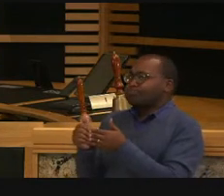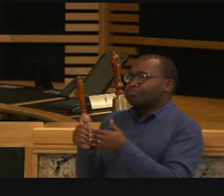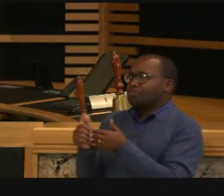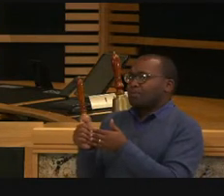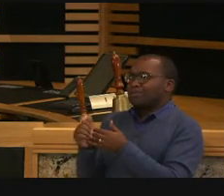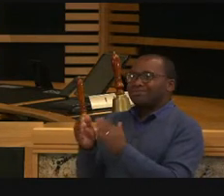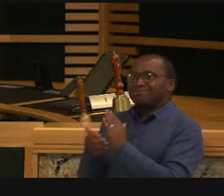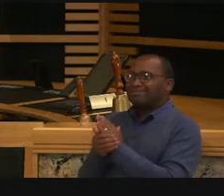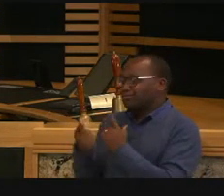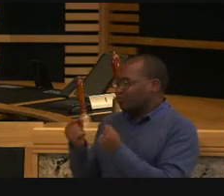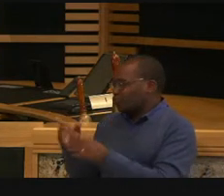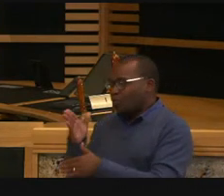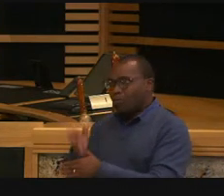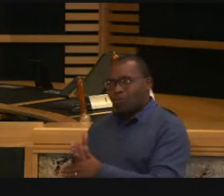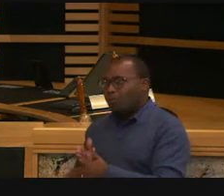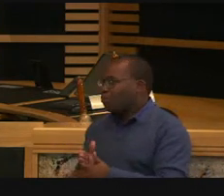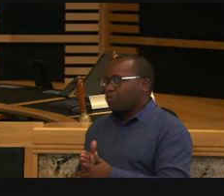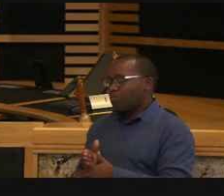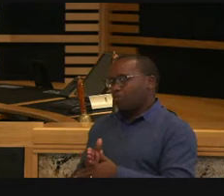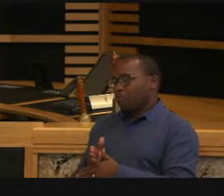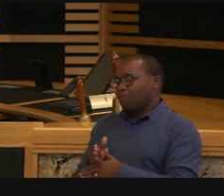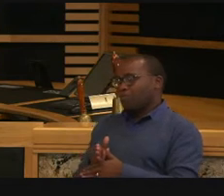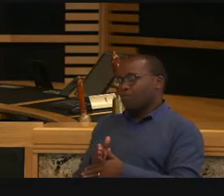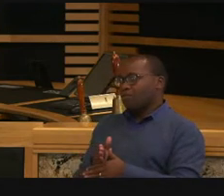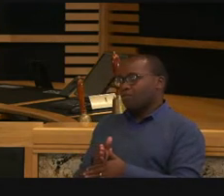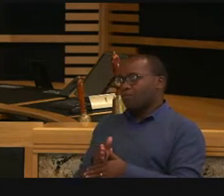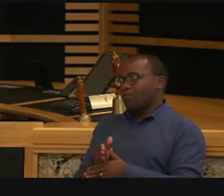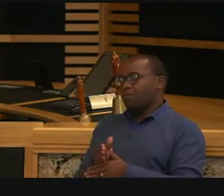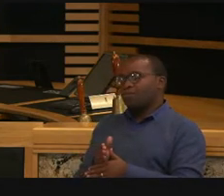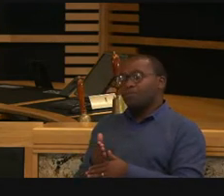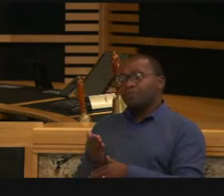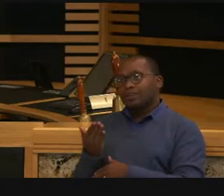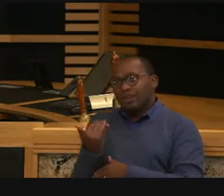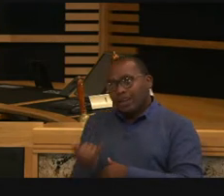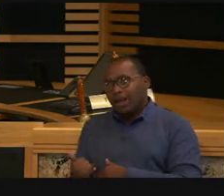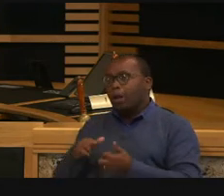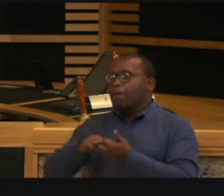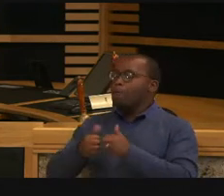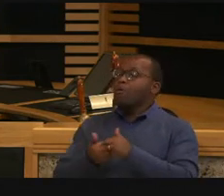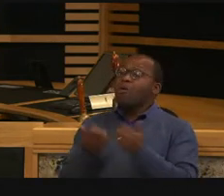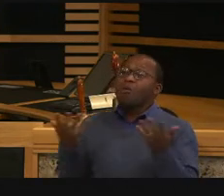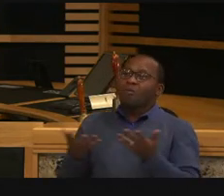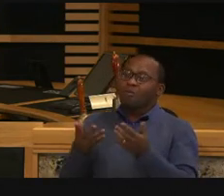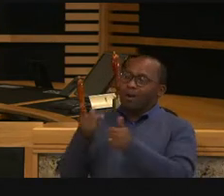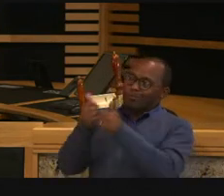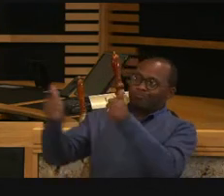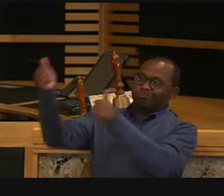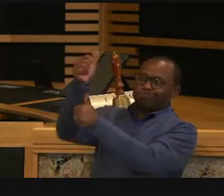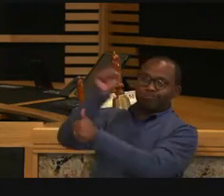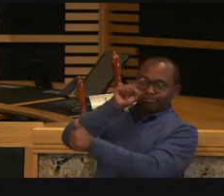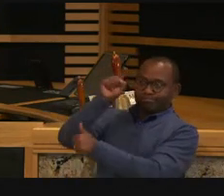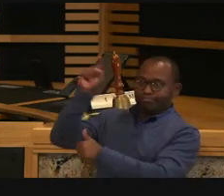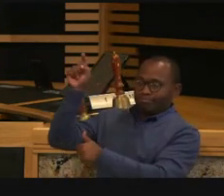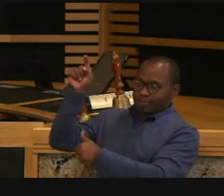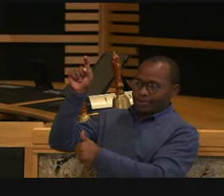is not at the lower levels of management. The actual problem is at the helm. We have people